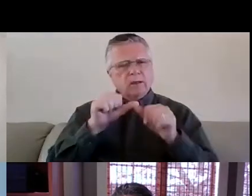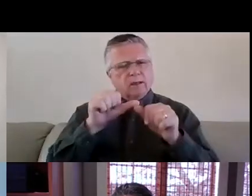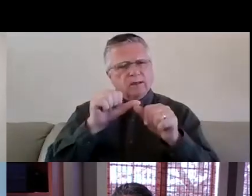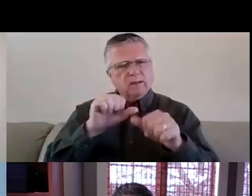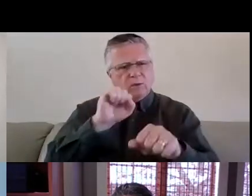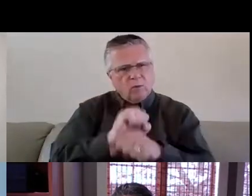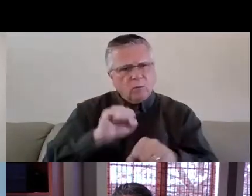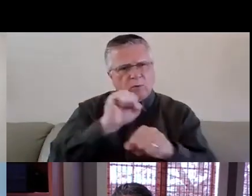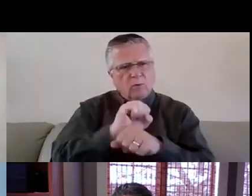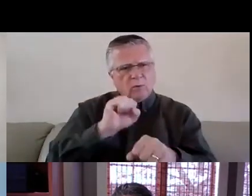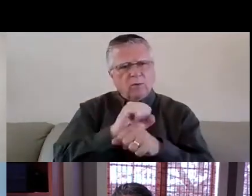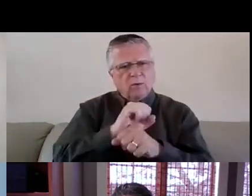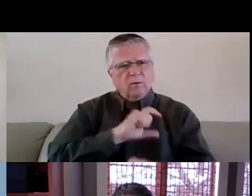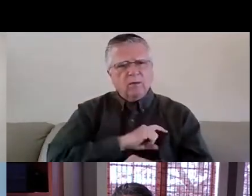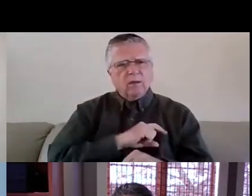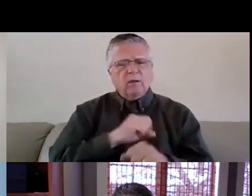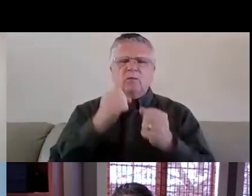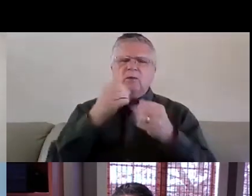many